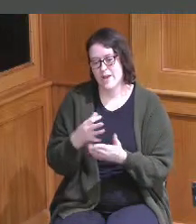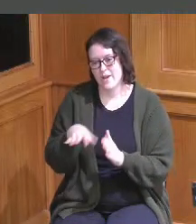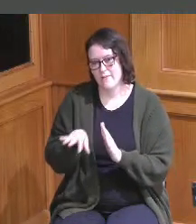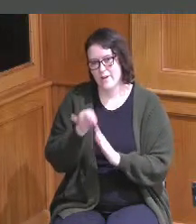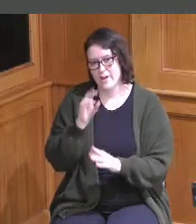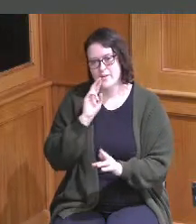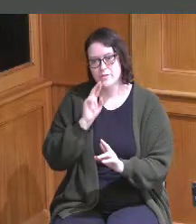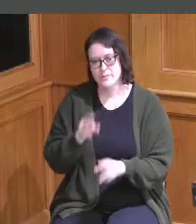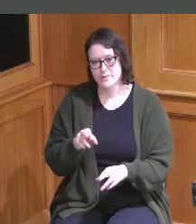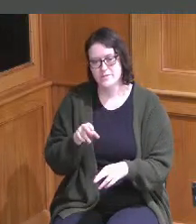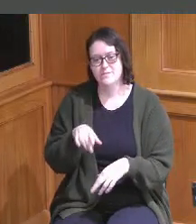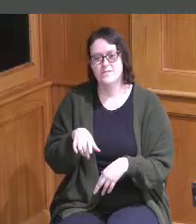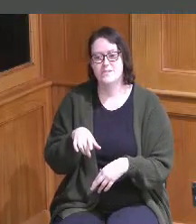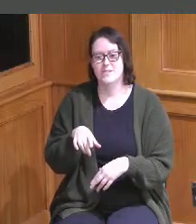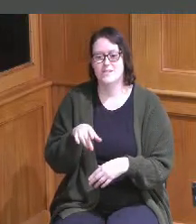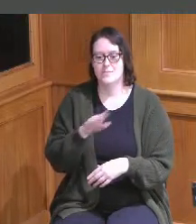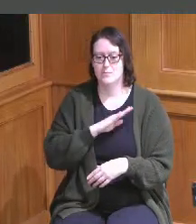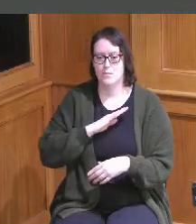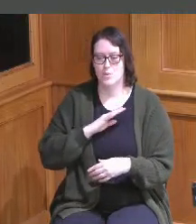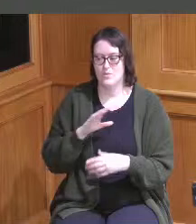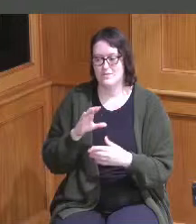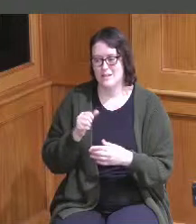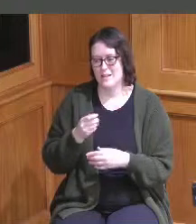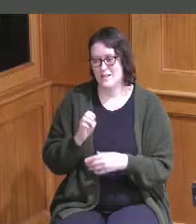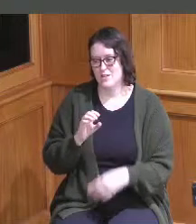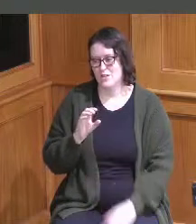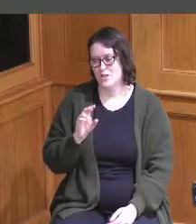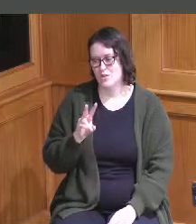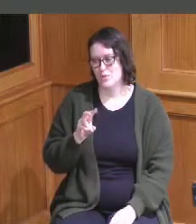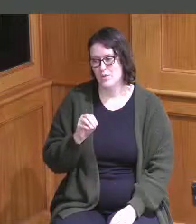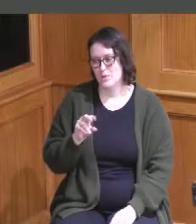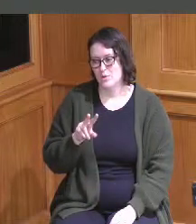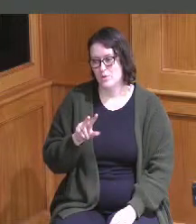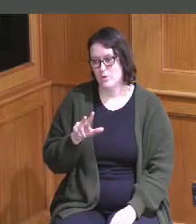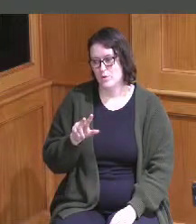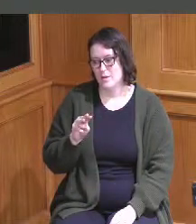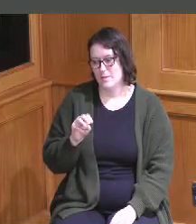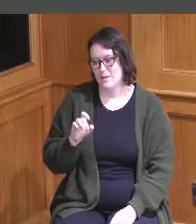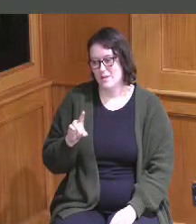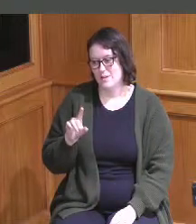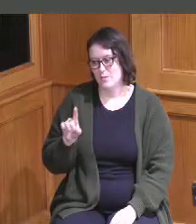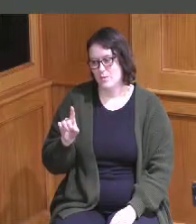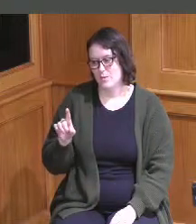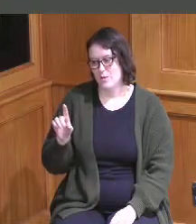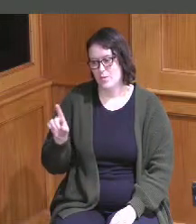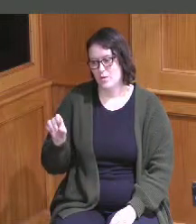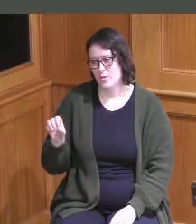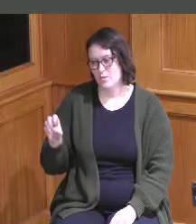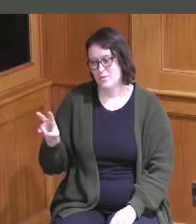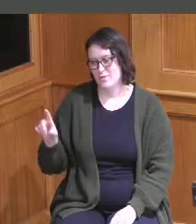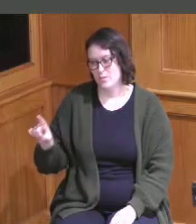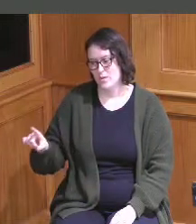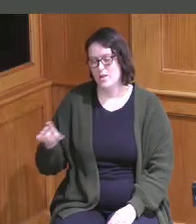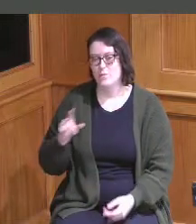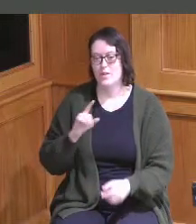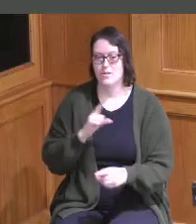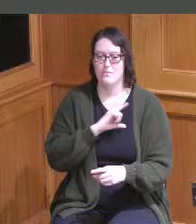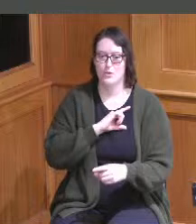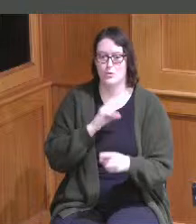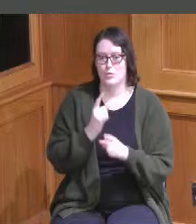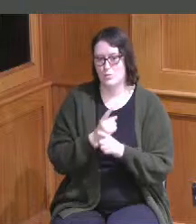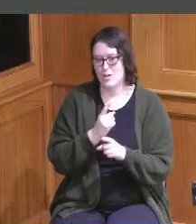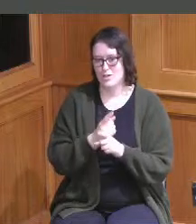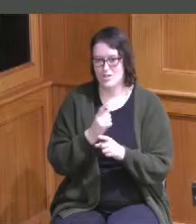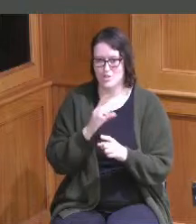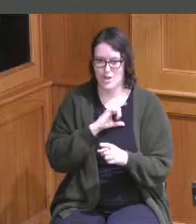State Employment Relations Board case 2023 MEDL, 111071 regarding the corrections officers in the